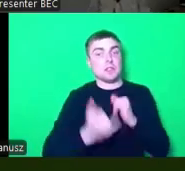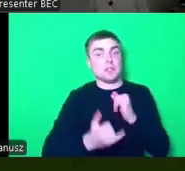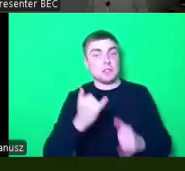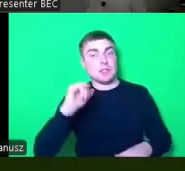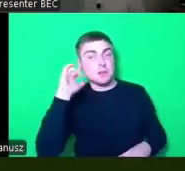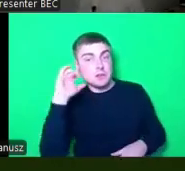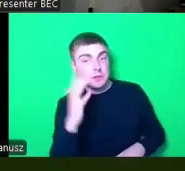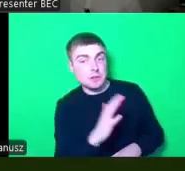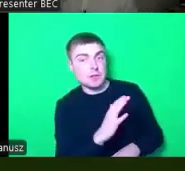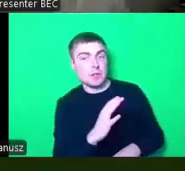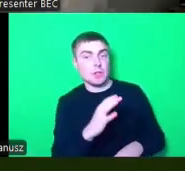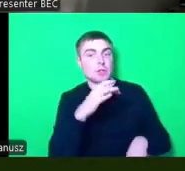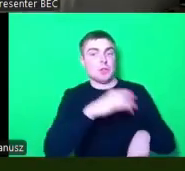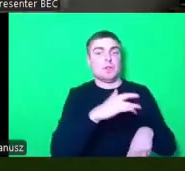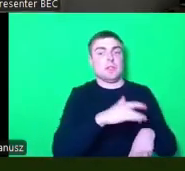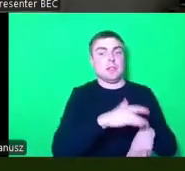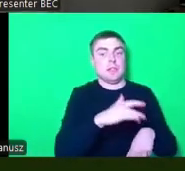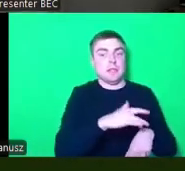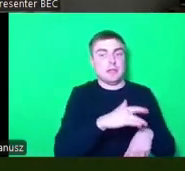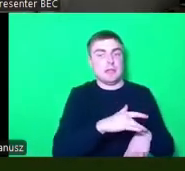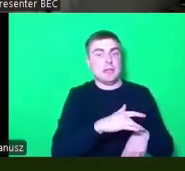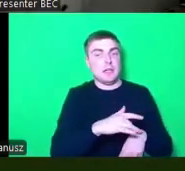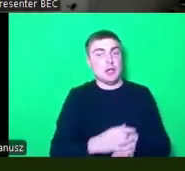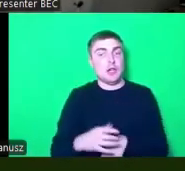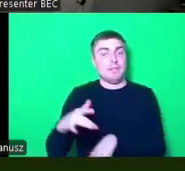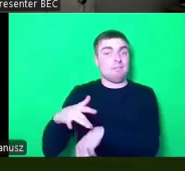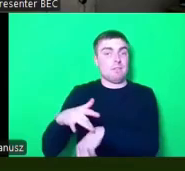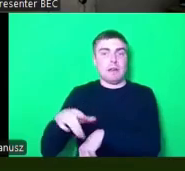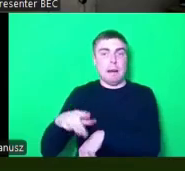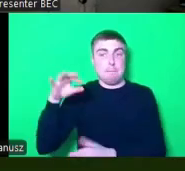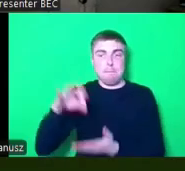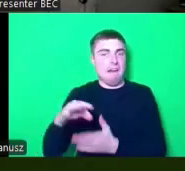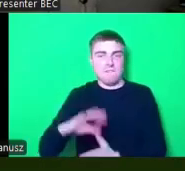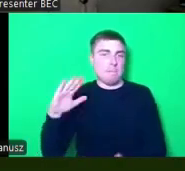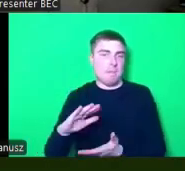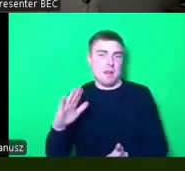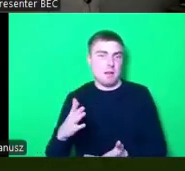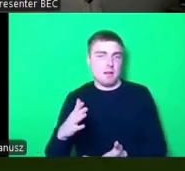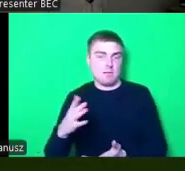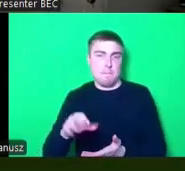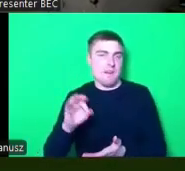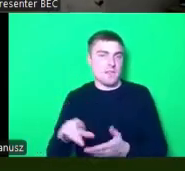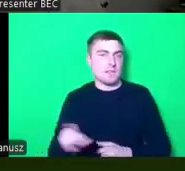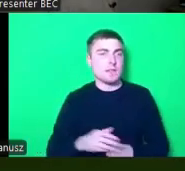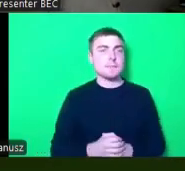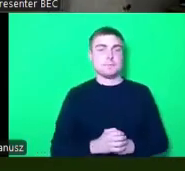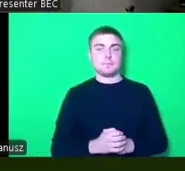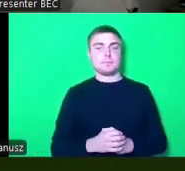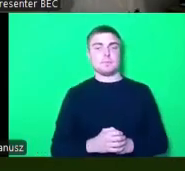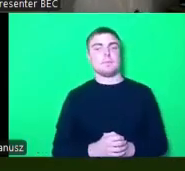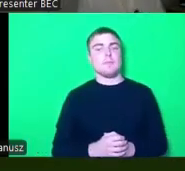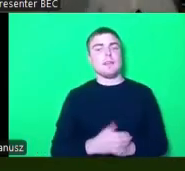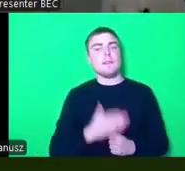certain. So this is the evidence for the stabilizing effect and then the